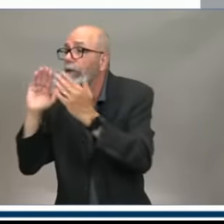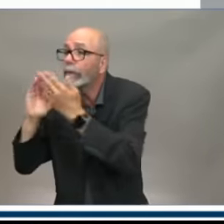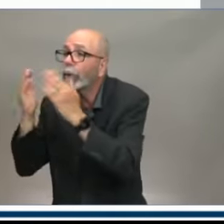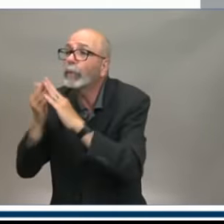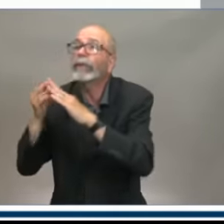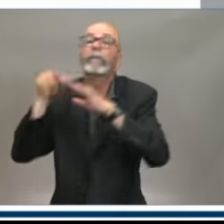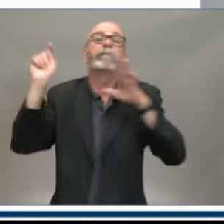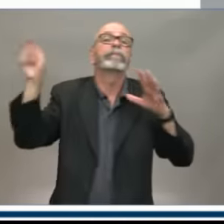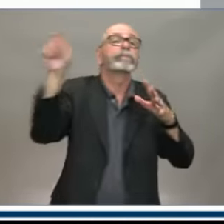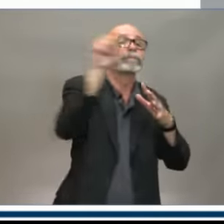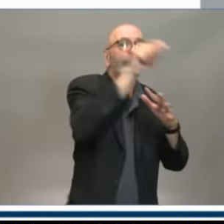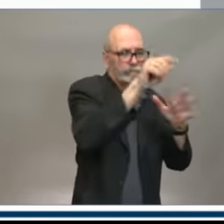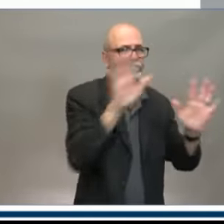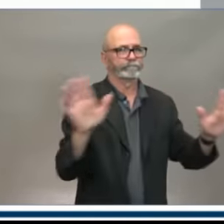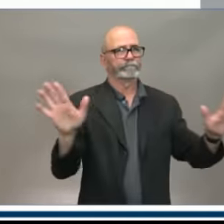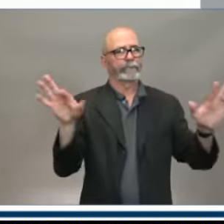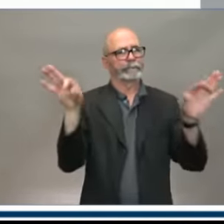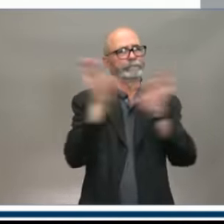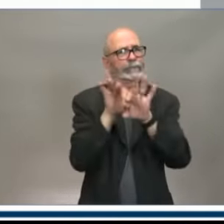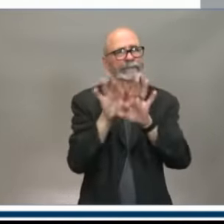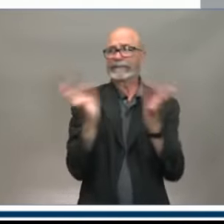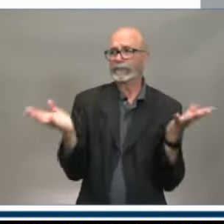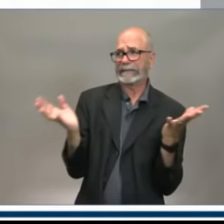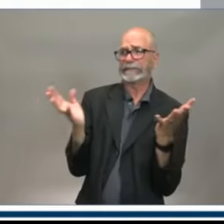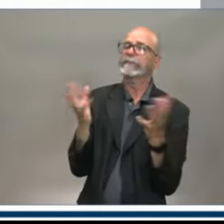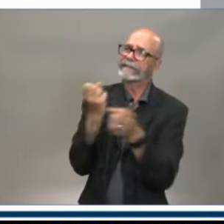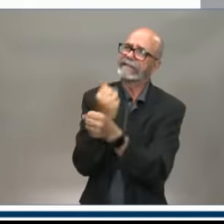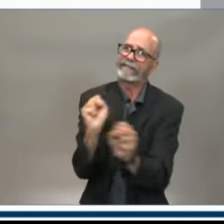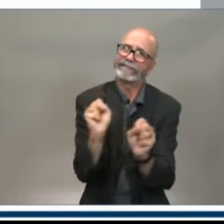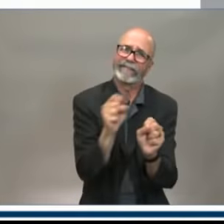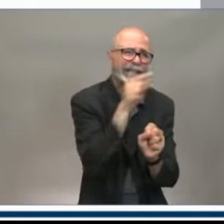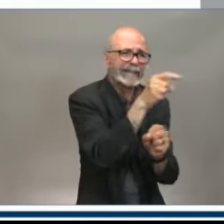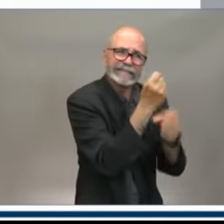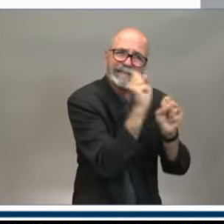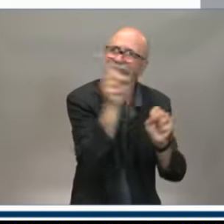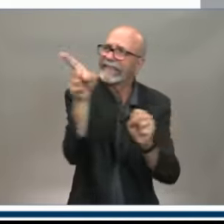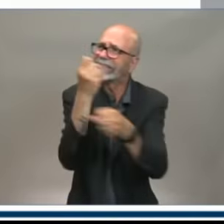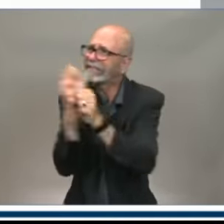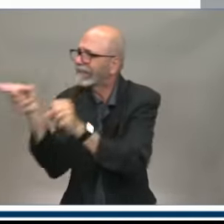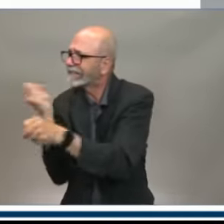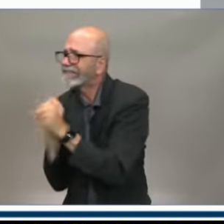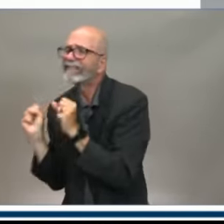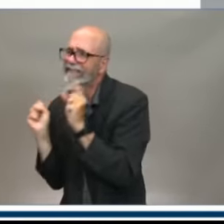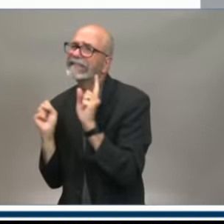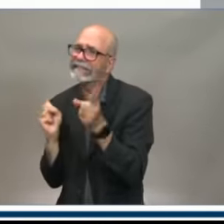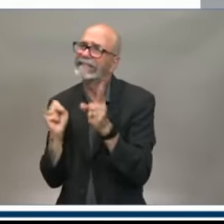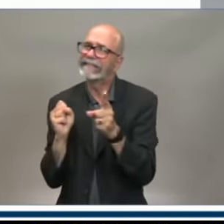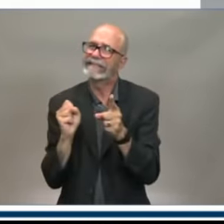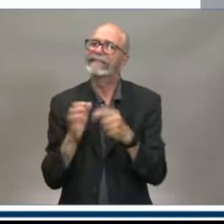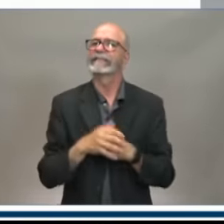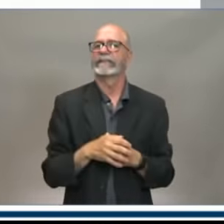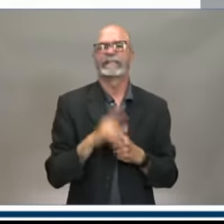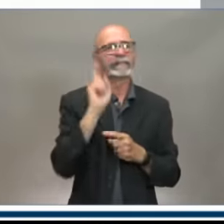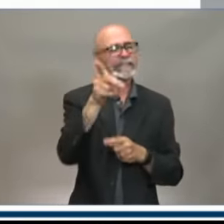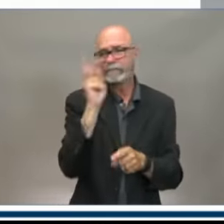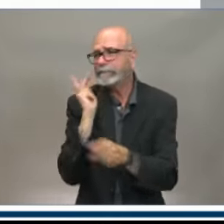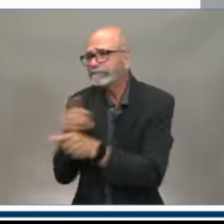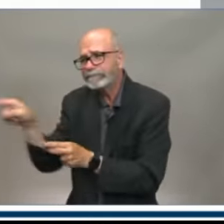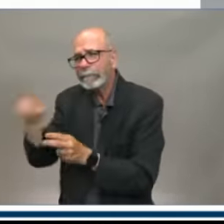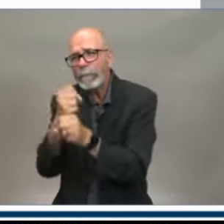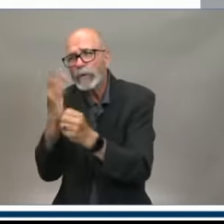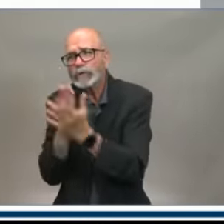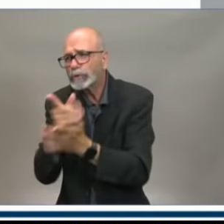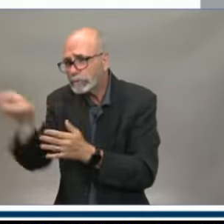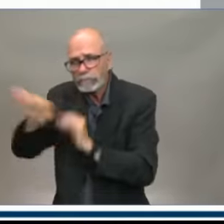appropriate level of safety, that by supporting many of those individual behaviors, such as good hand washing, making sure